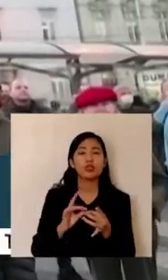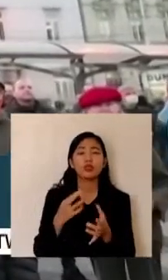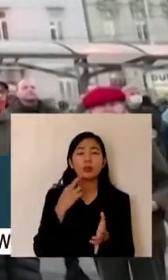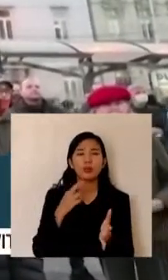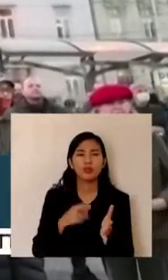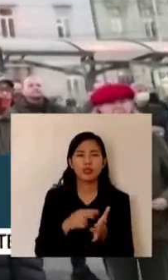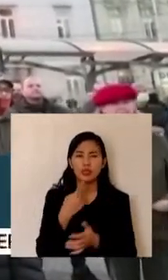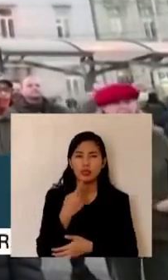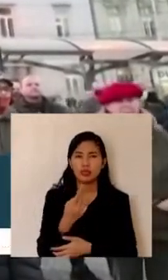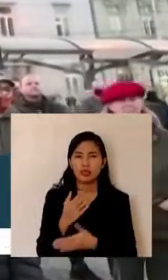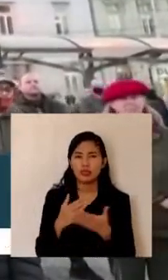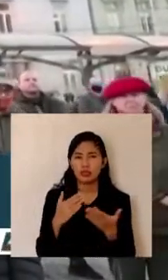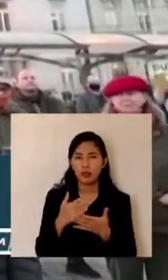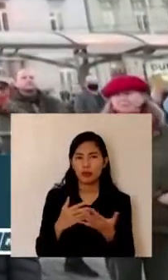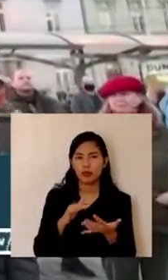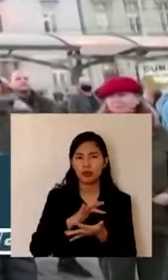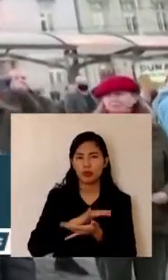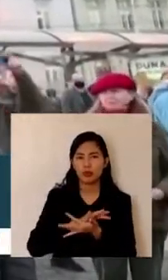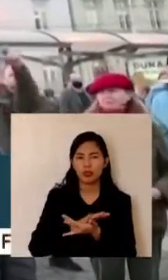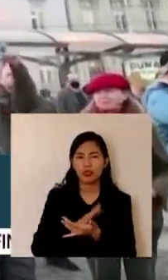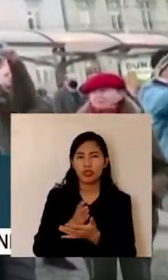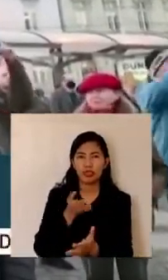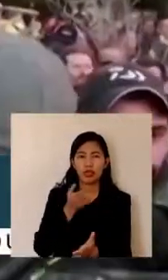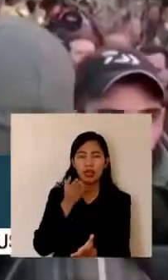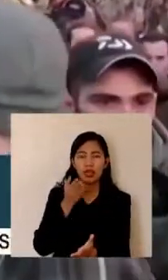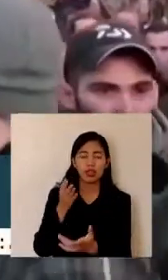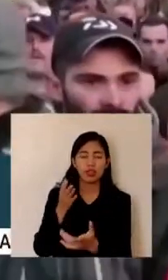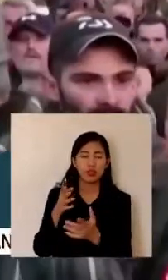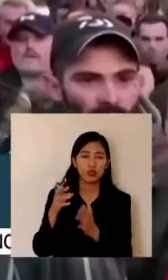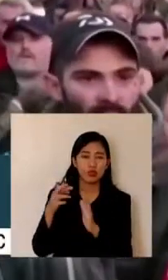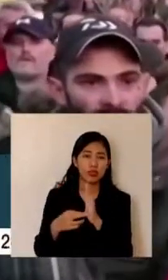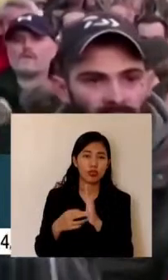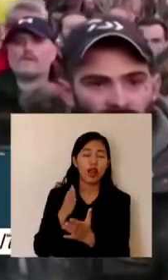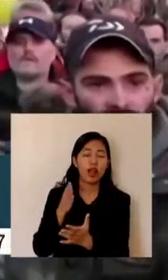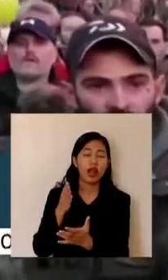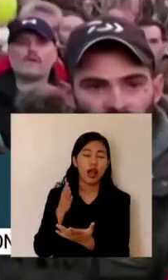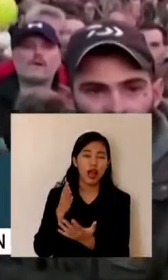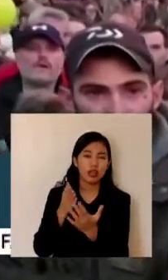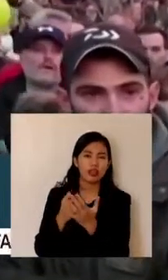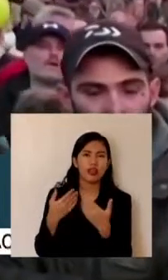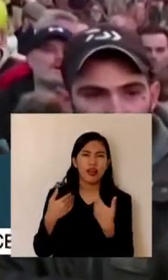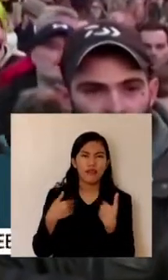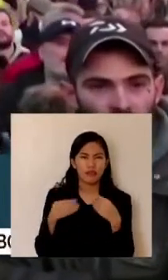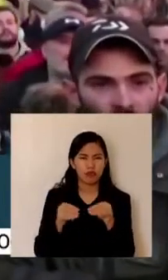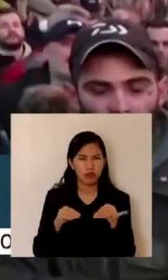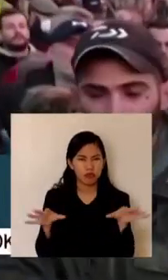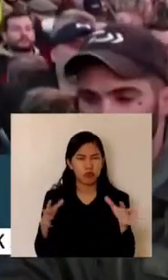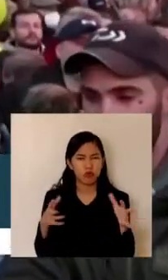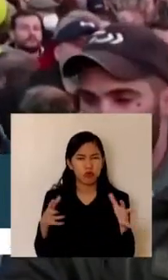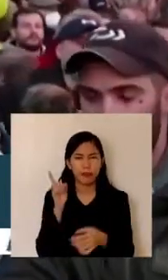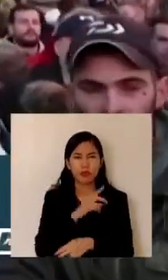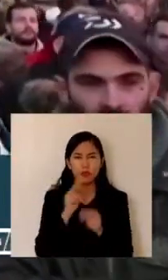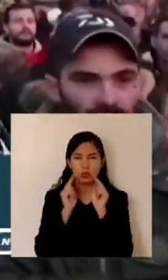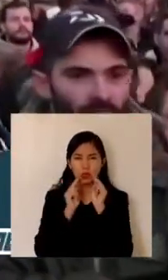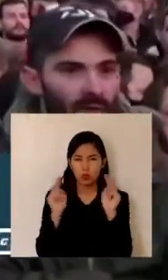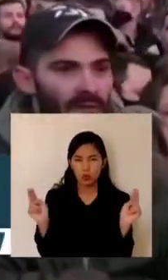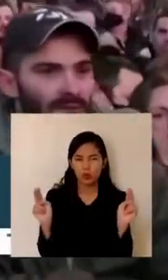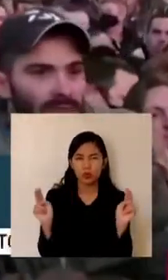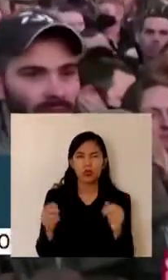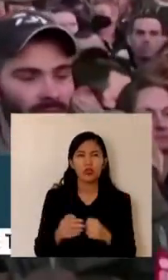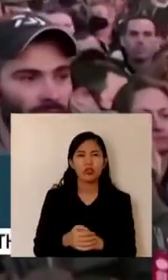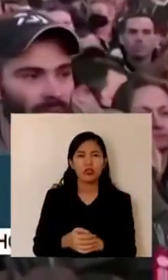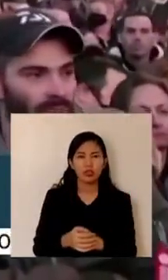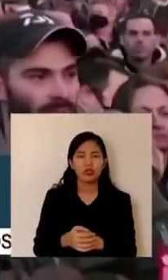COVID-19 agitators have been consuming and disseminating anti-Semitic conspiracy theories that say Jews are responsible